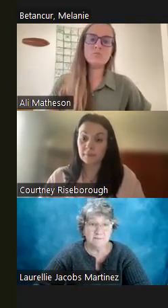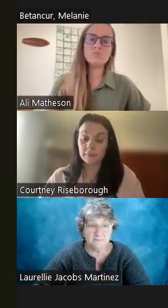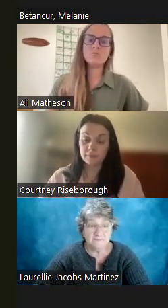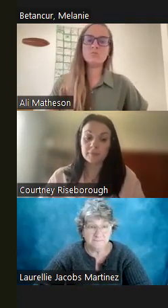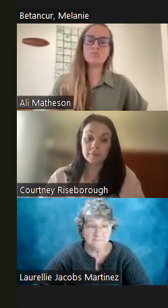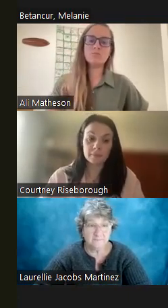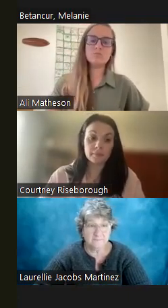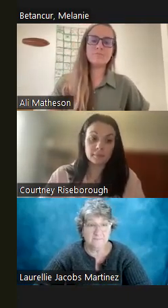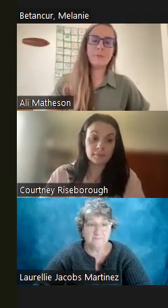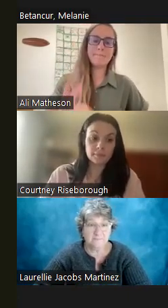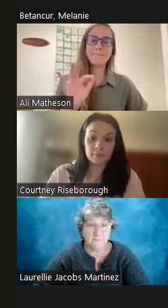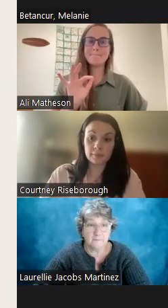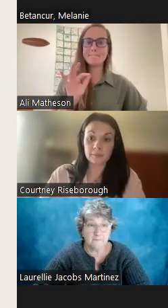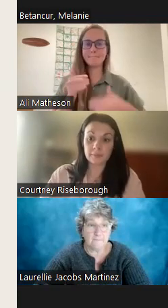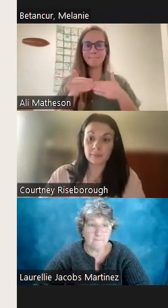well.